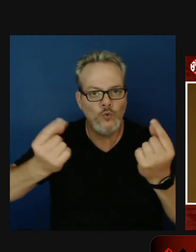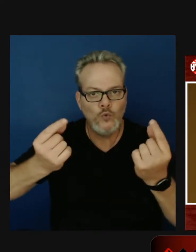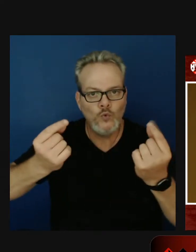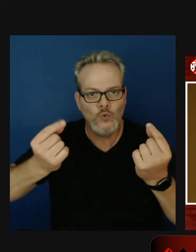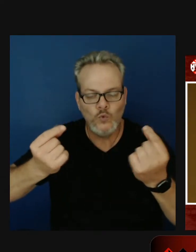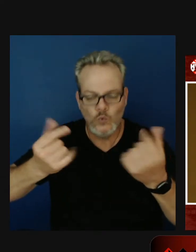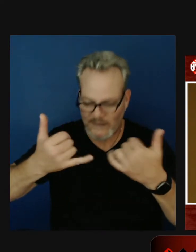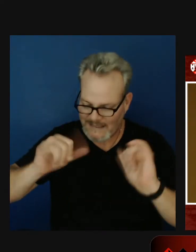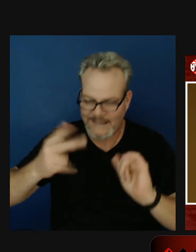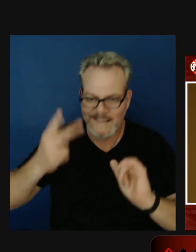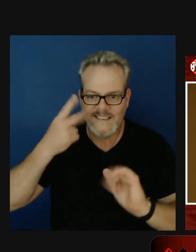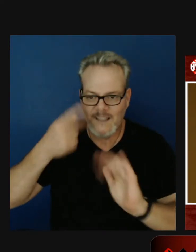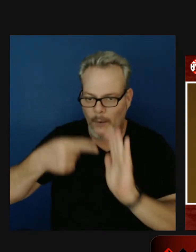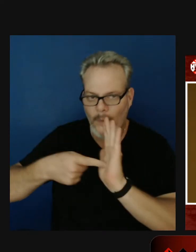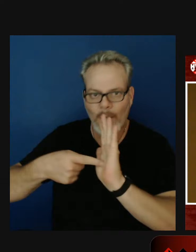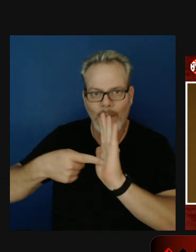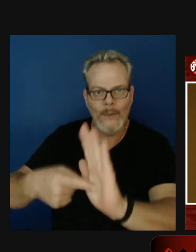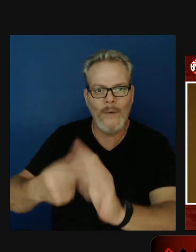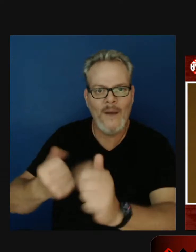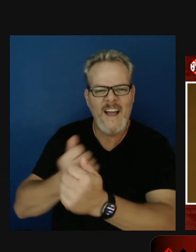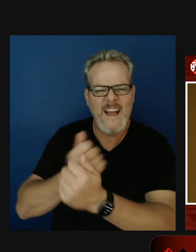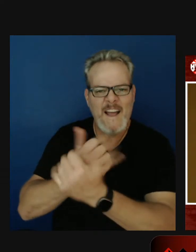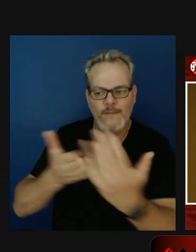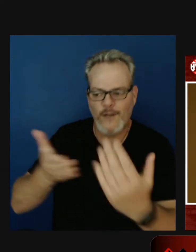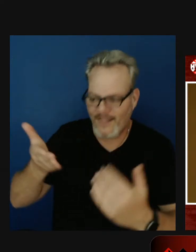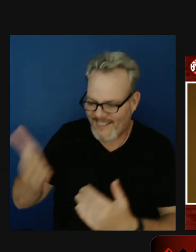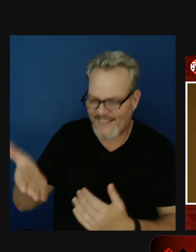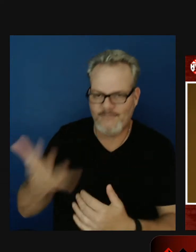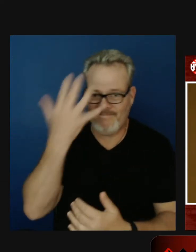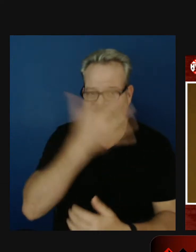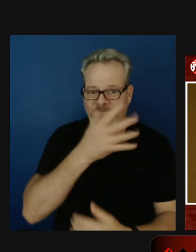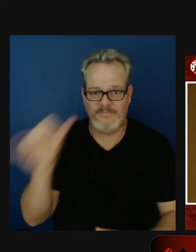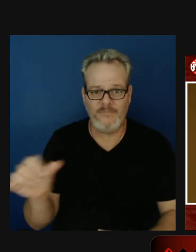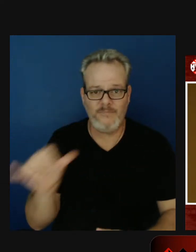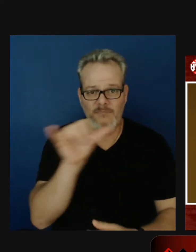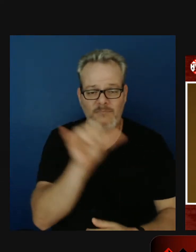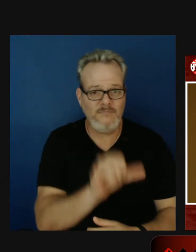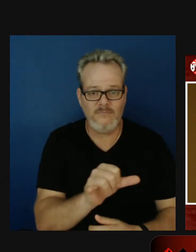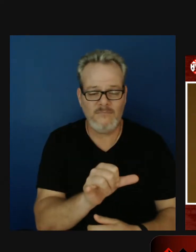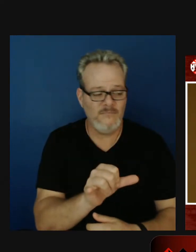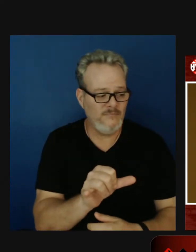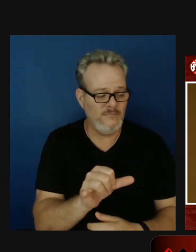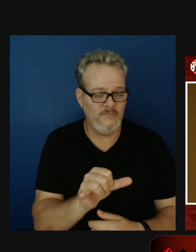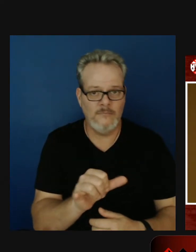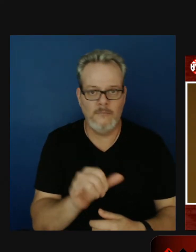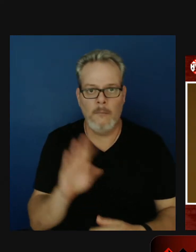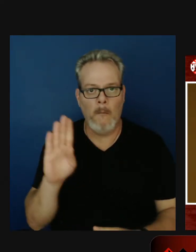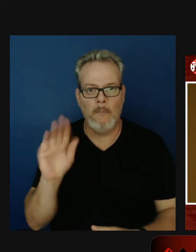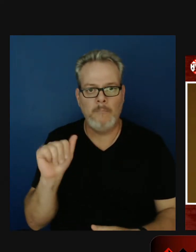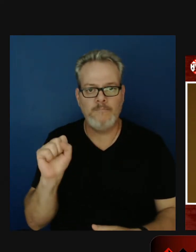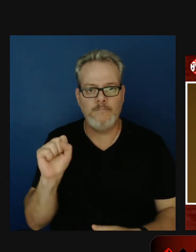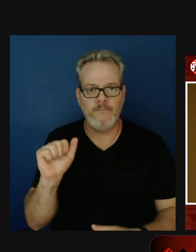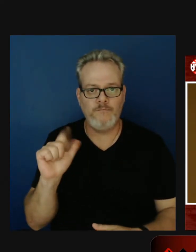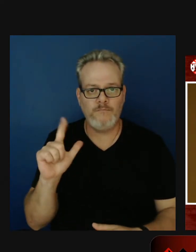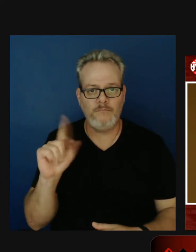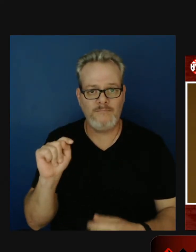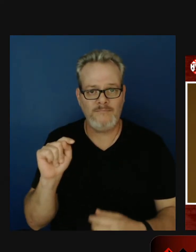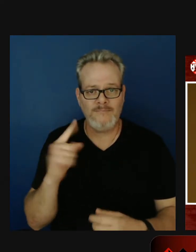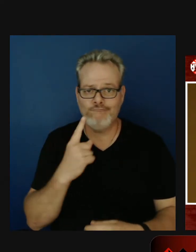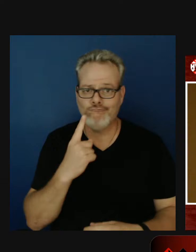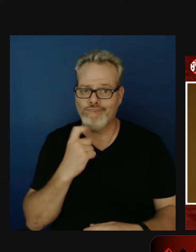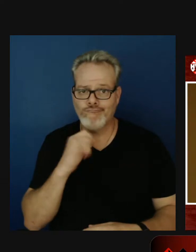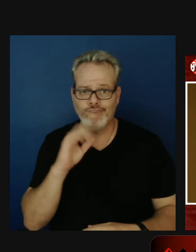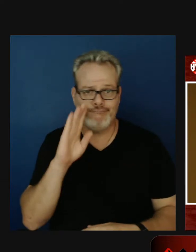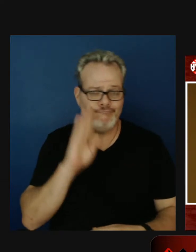just mapped everything out here. It all looks the same to me. It's a basalt. It's kind of reddish brown. I'll just put it on a